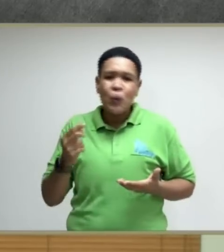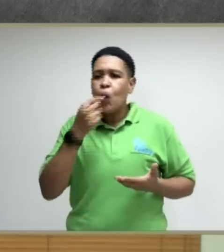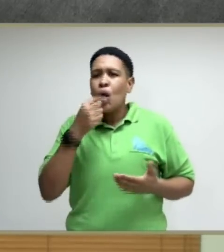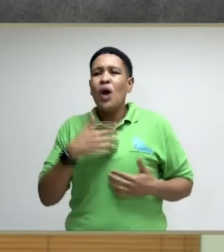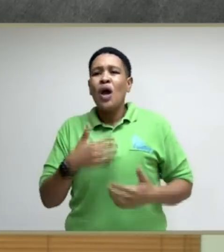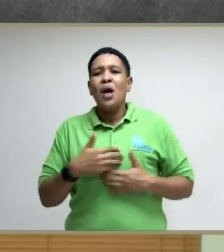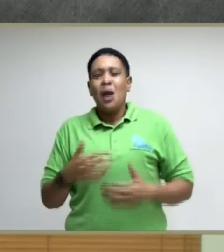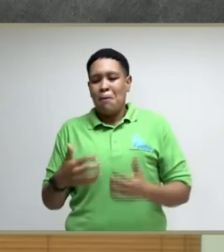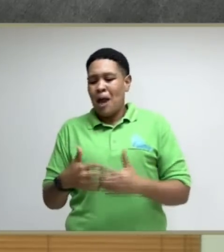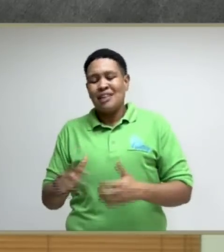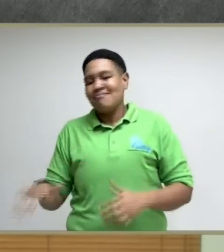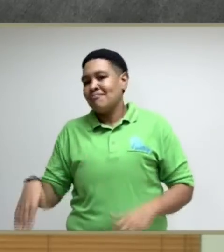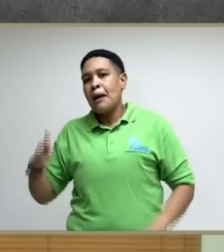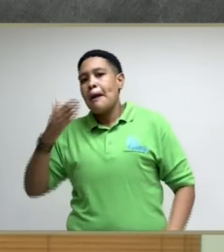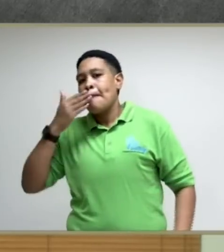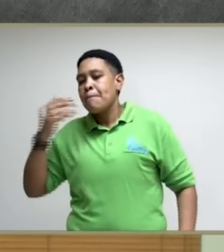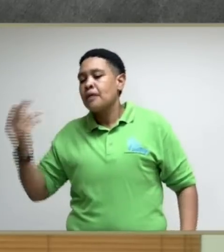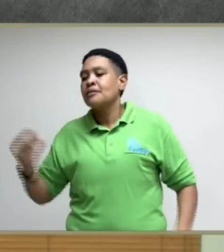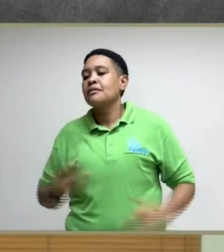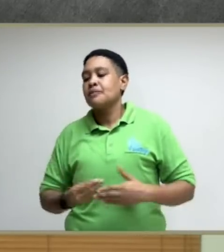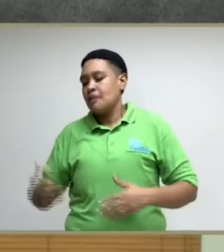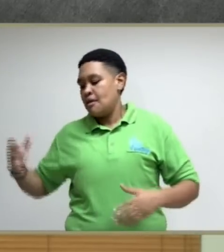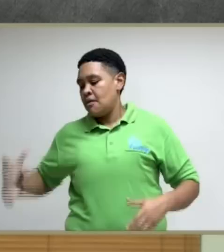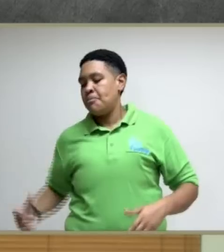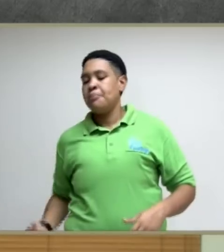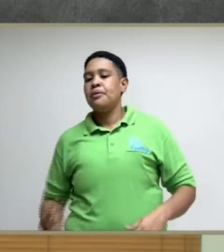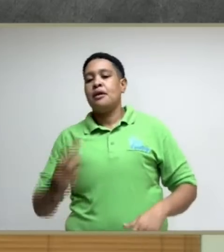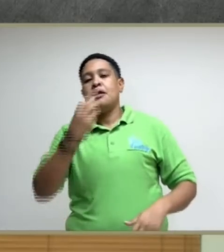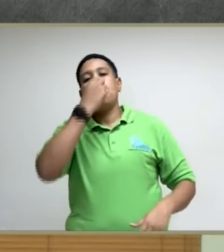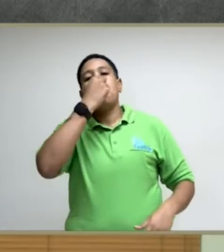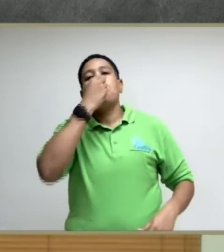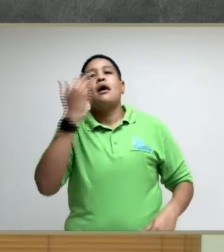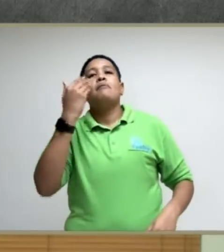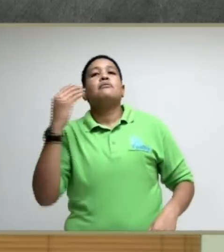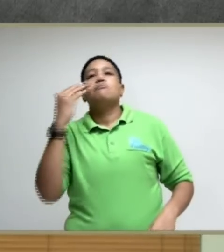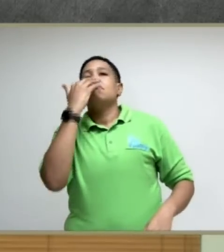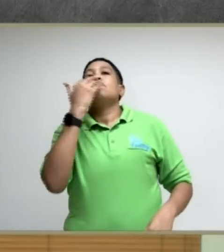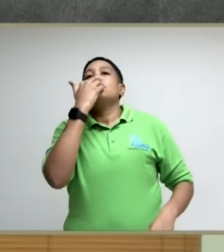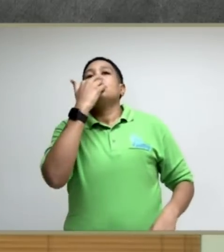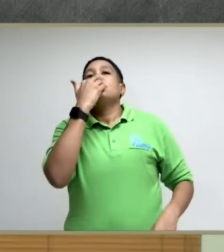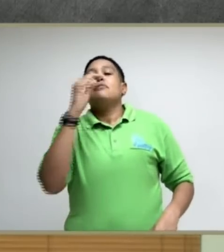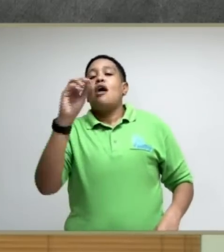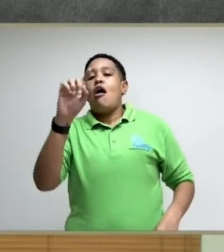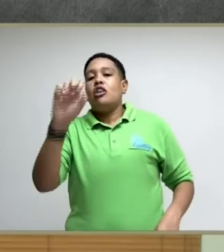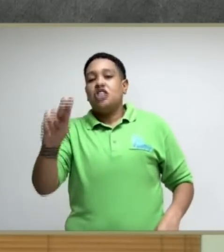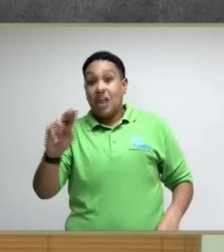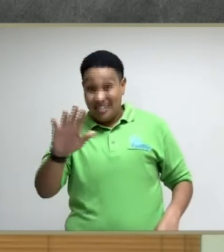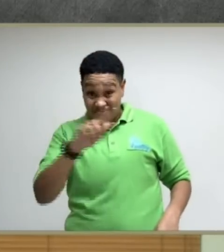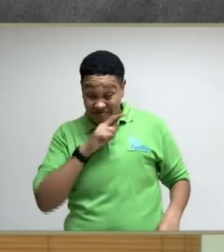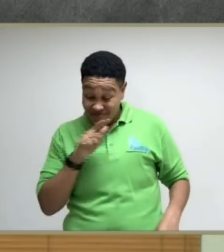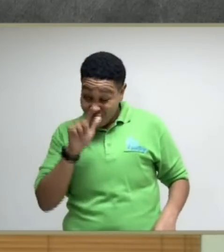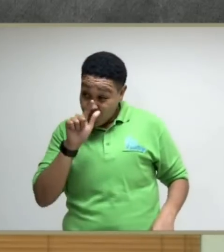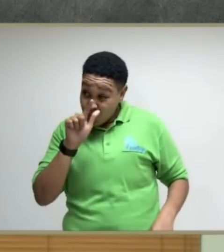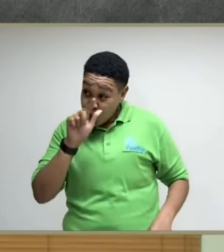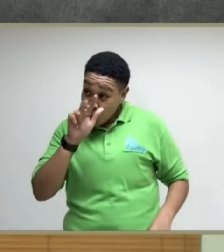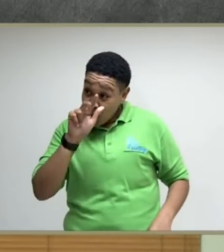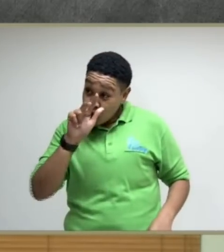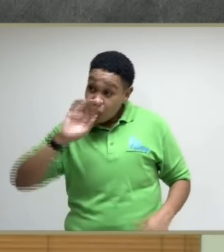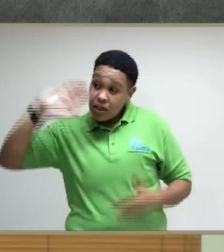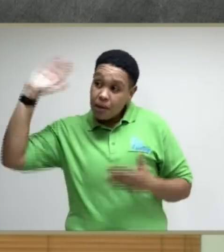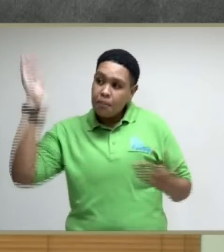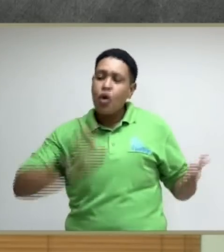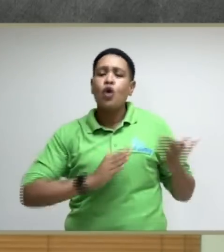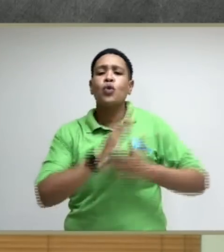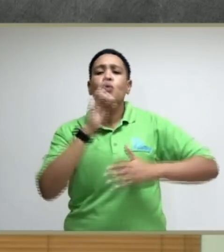ventilators. We would also have done the sourcing of additional ventilators. We have an additional 23 that was brought in through an arrangement